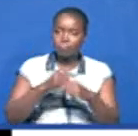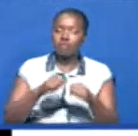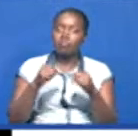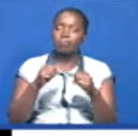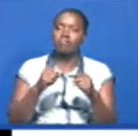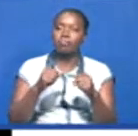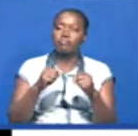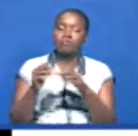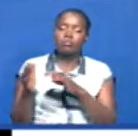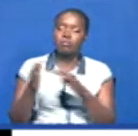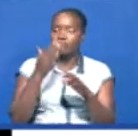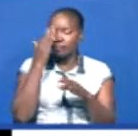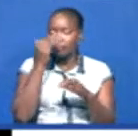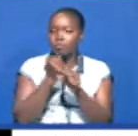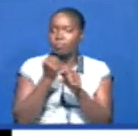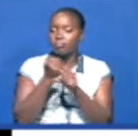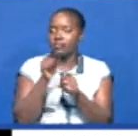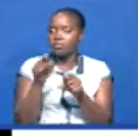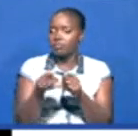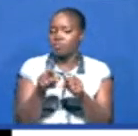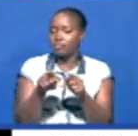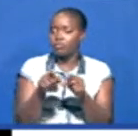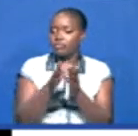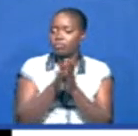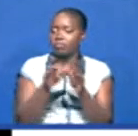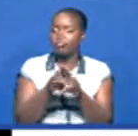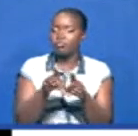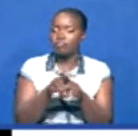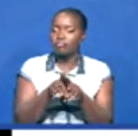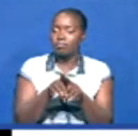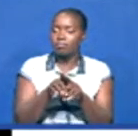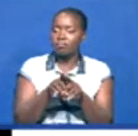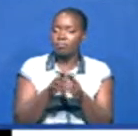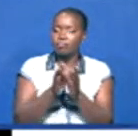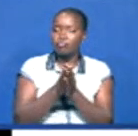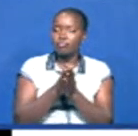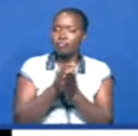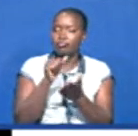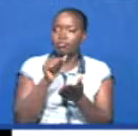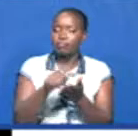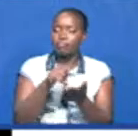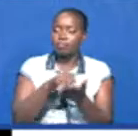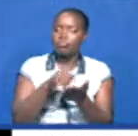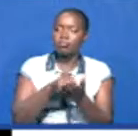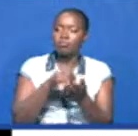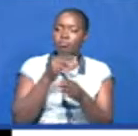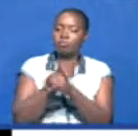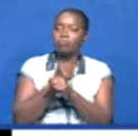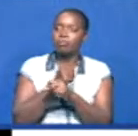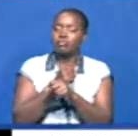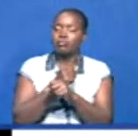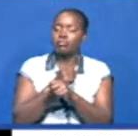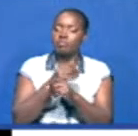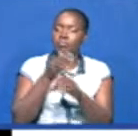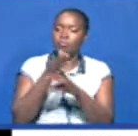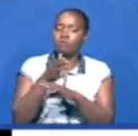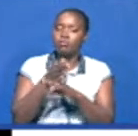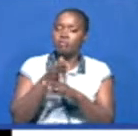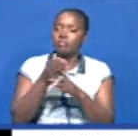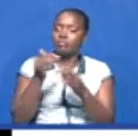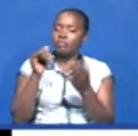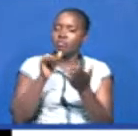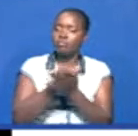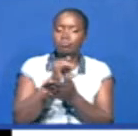Why are we doing this? The aim of the property right recordation include to prevent counterfeit imports, and that is the key